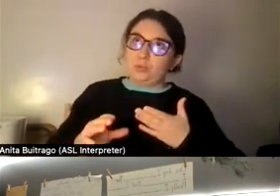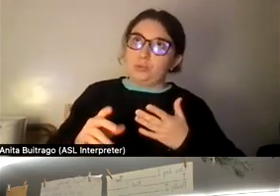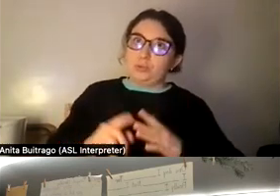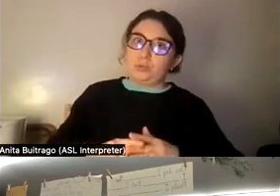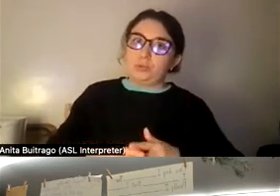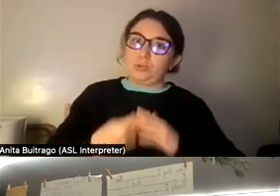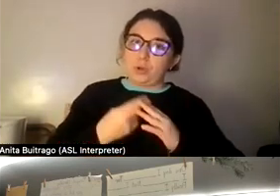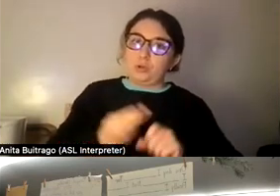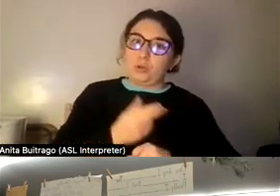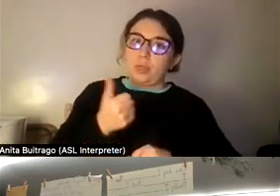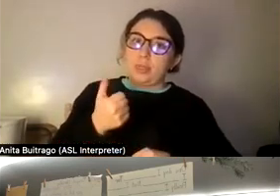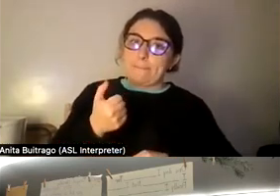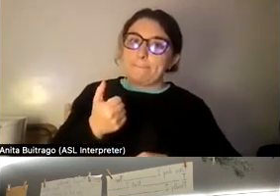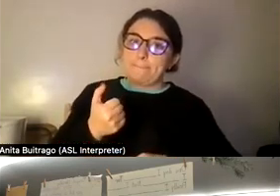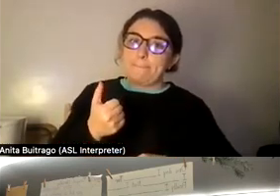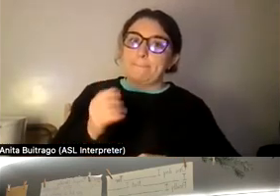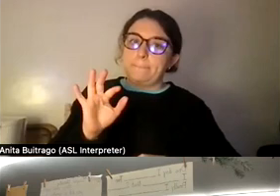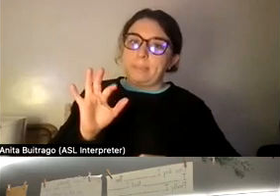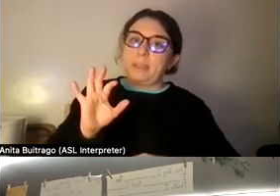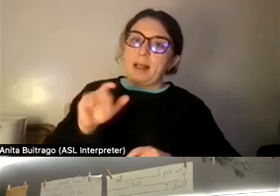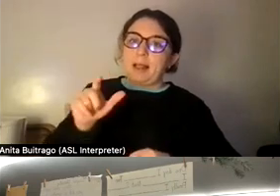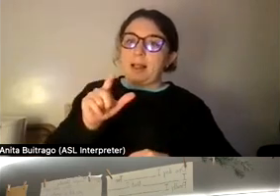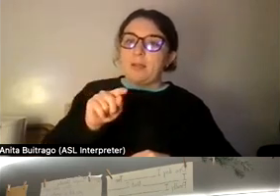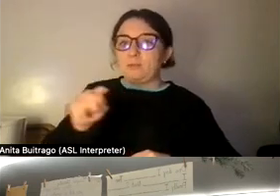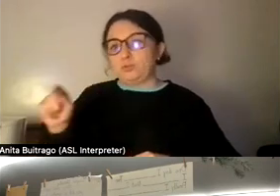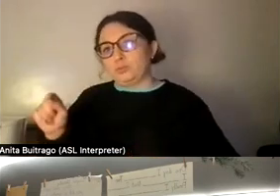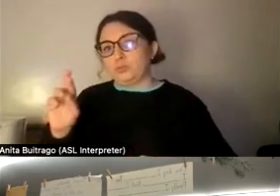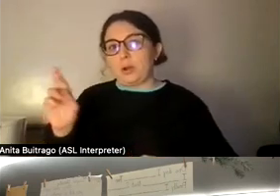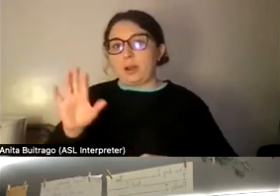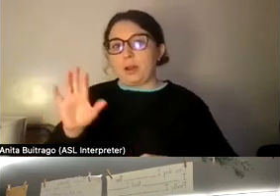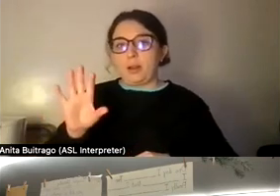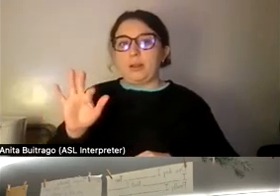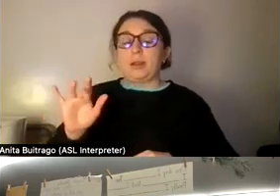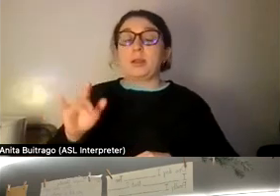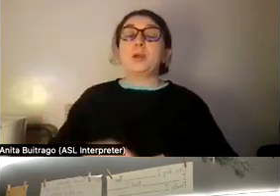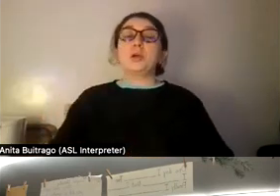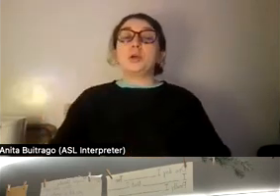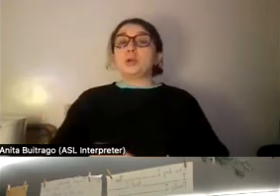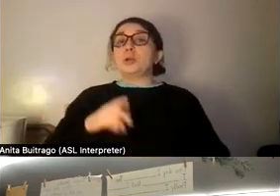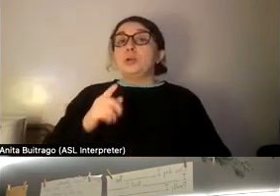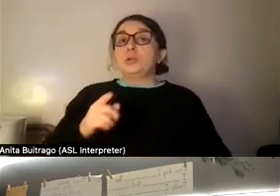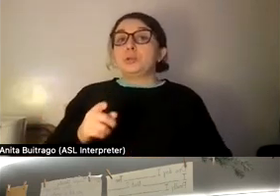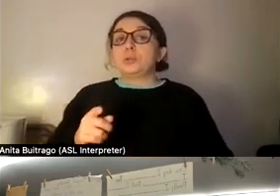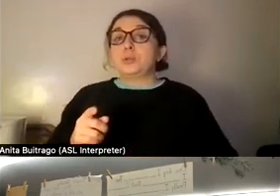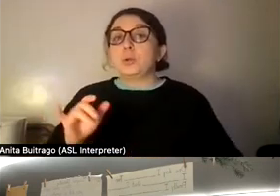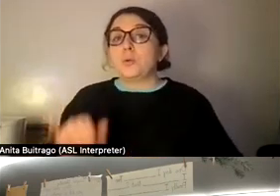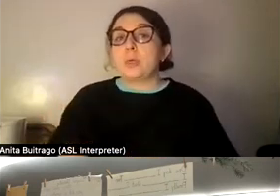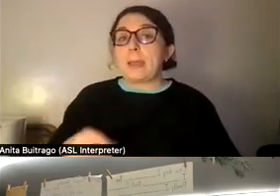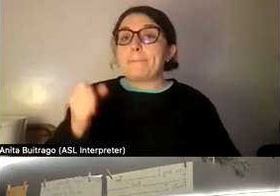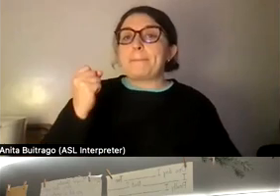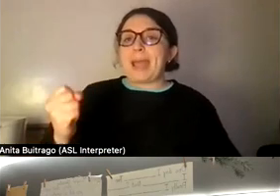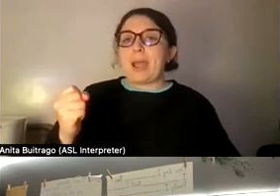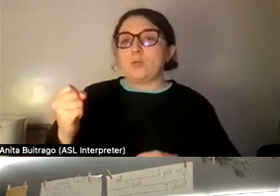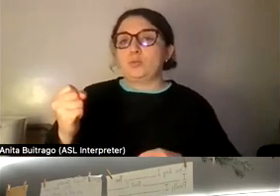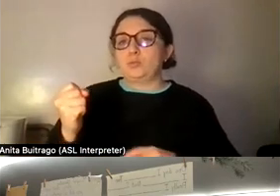thumb and go from left to right. So we tell them, we pound the word, and pound is just making a fist and pounding it, and then we